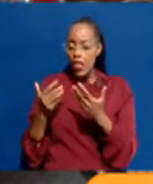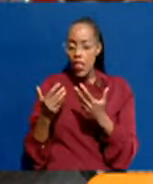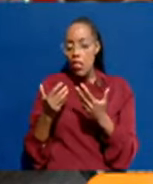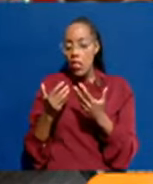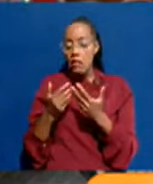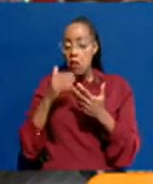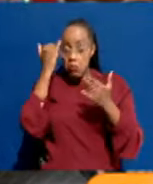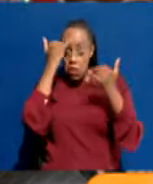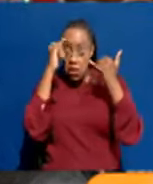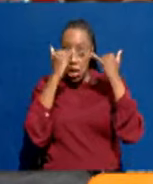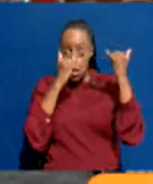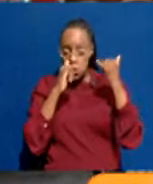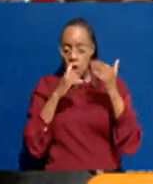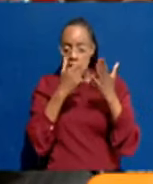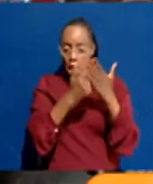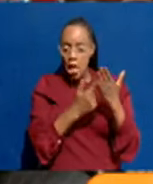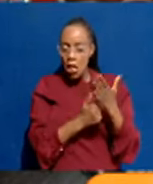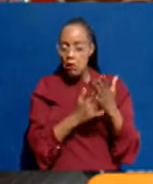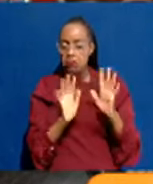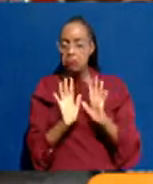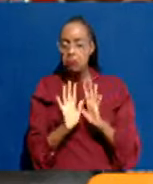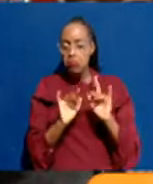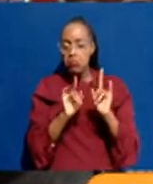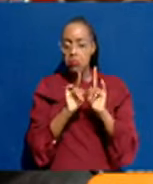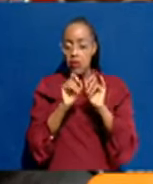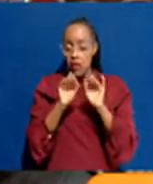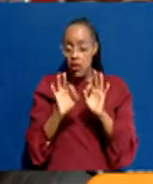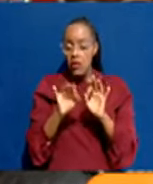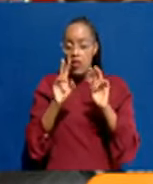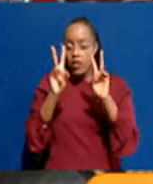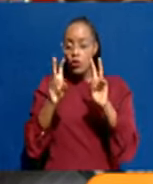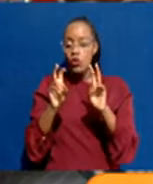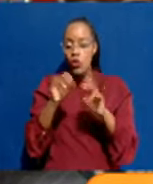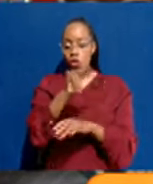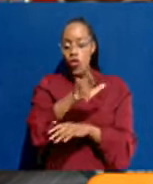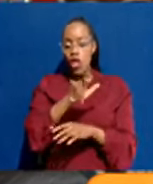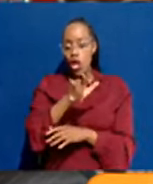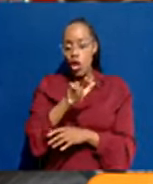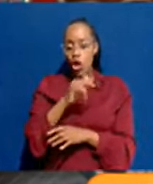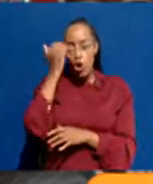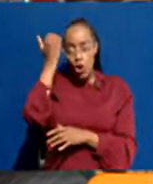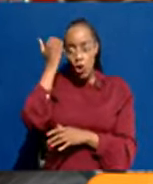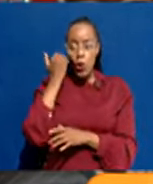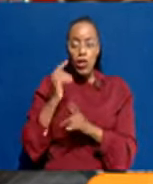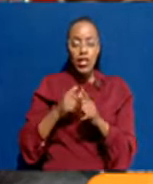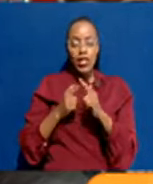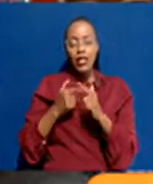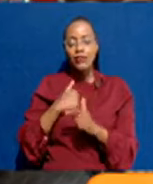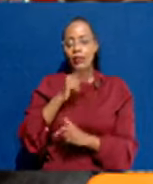dialogue. And if this matter was taken to the local tribunal, I'm sure